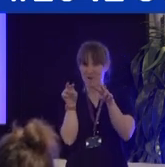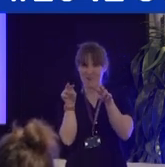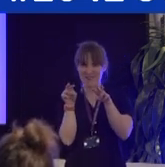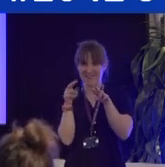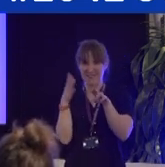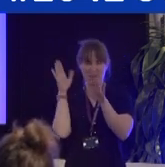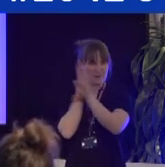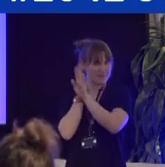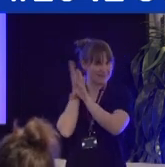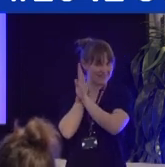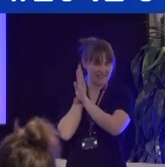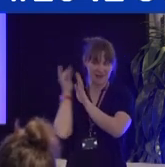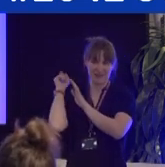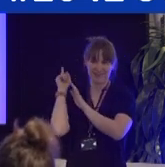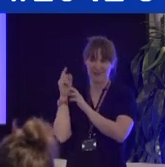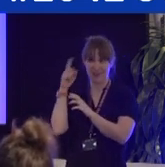like they should be allowed to look behind them.